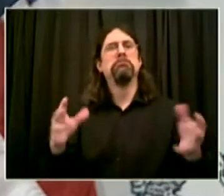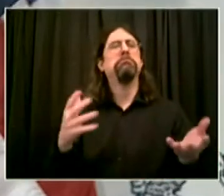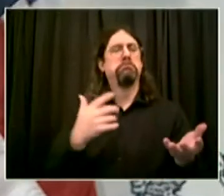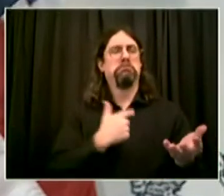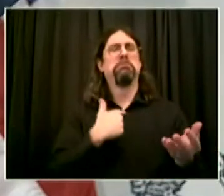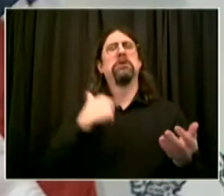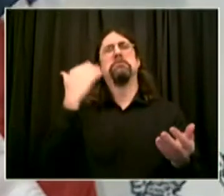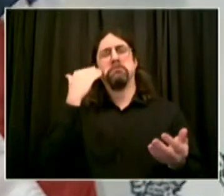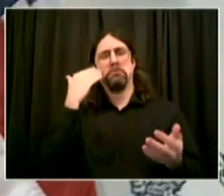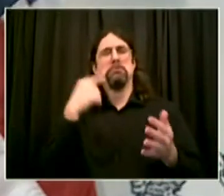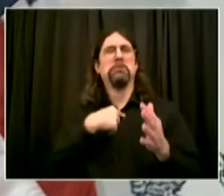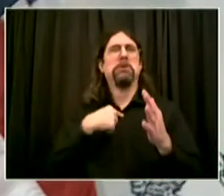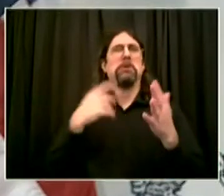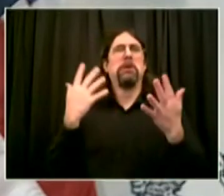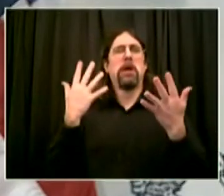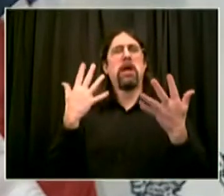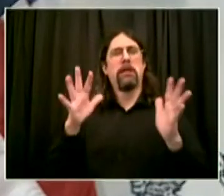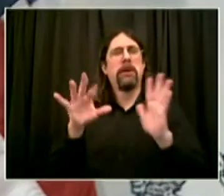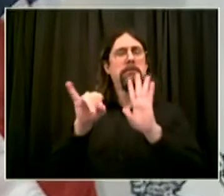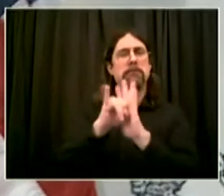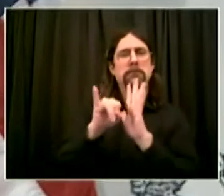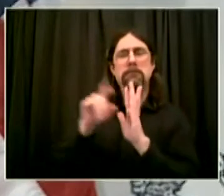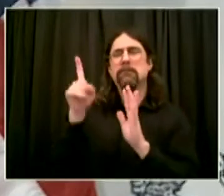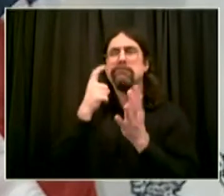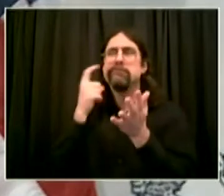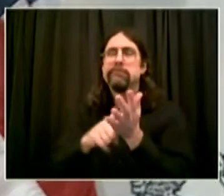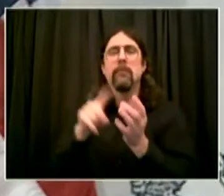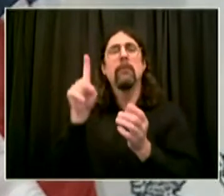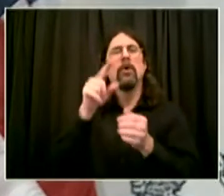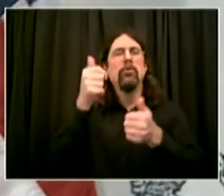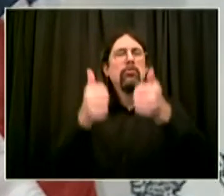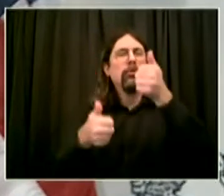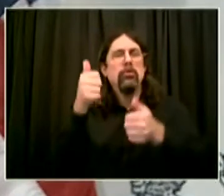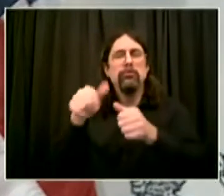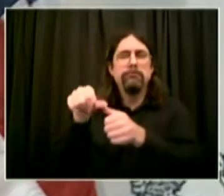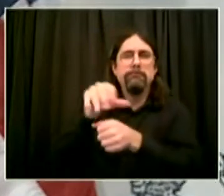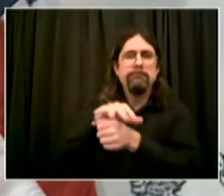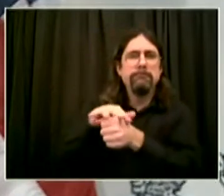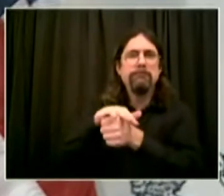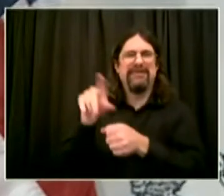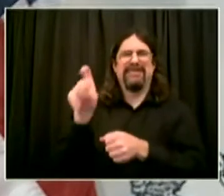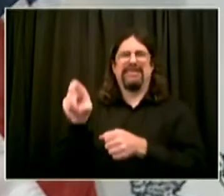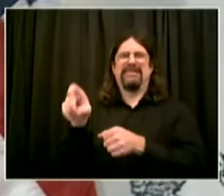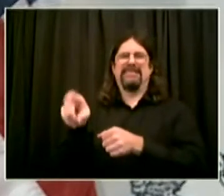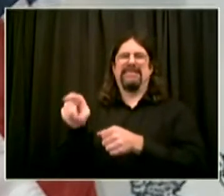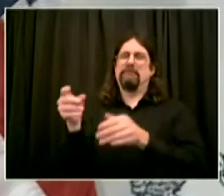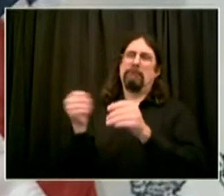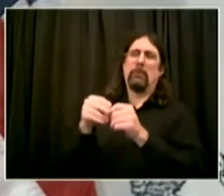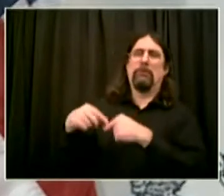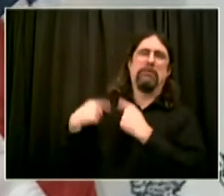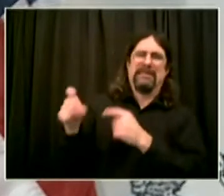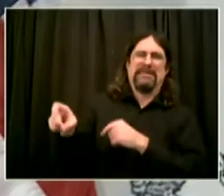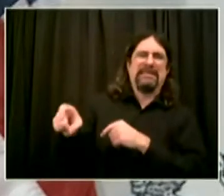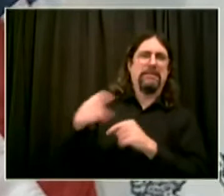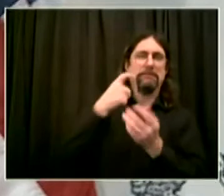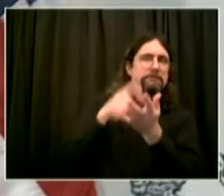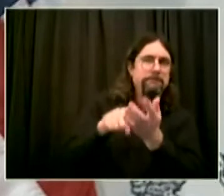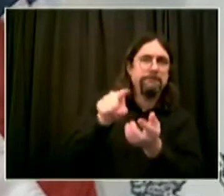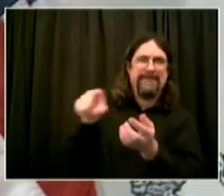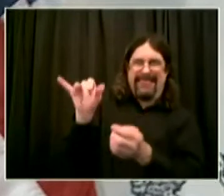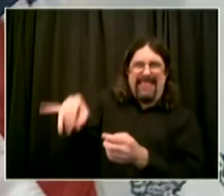hardest hit. I will always say and remind people, the vaccinations are available to all, but